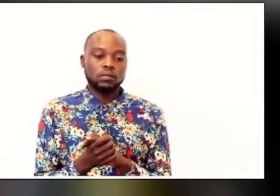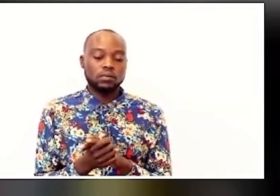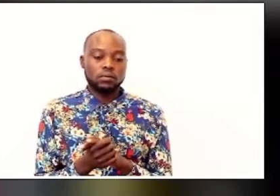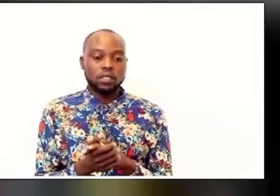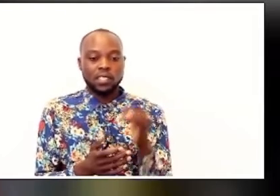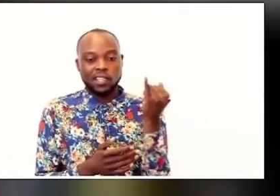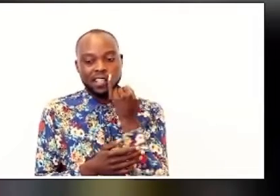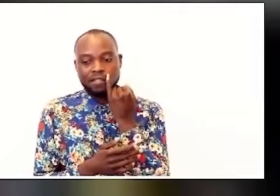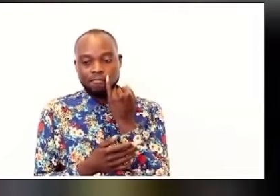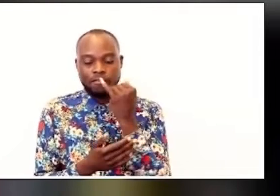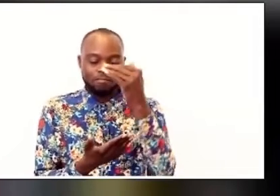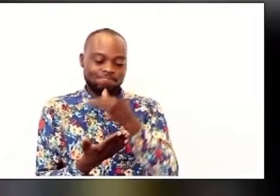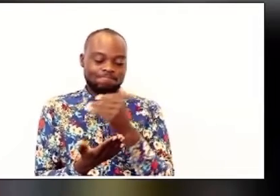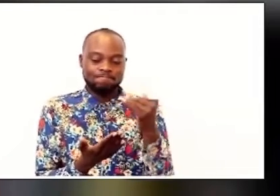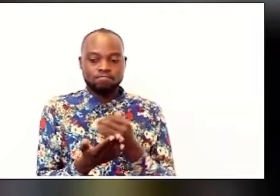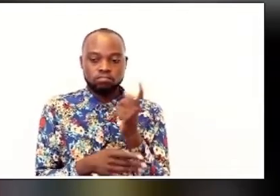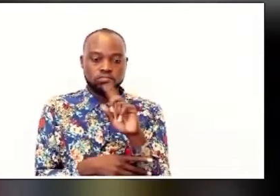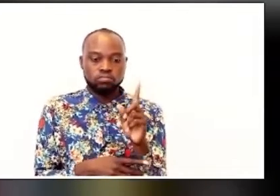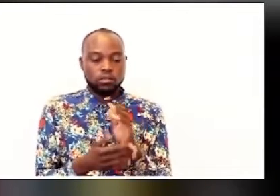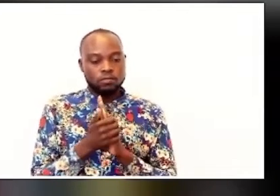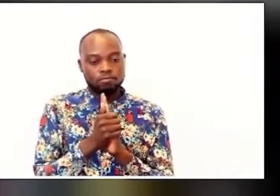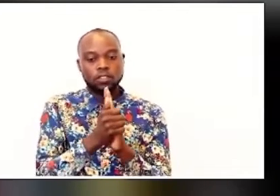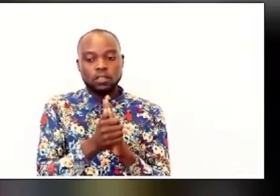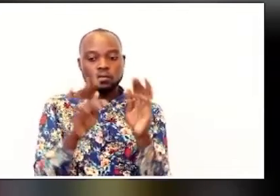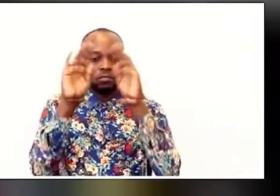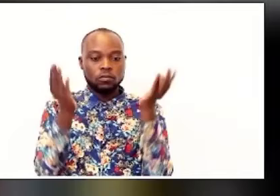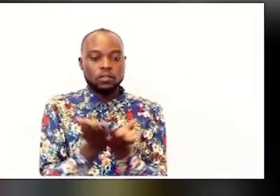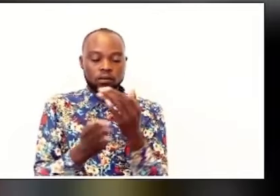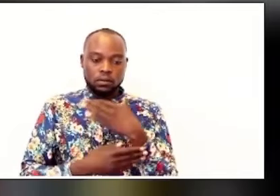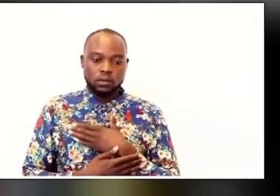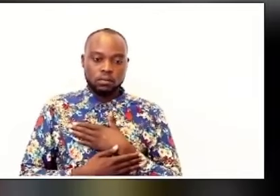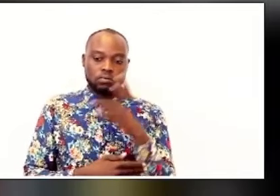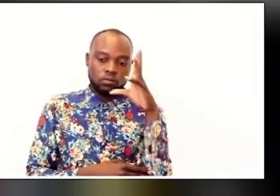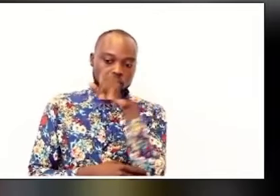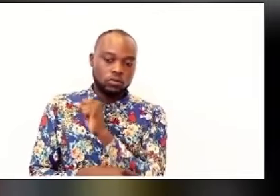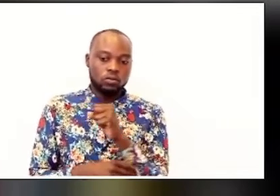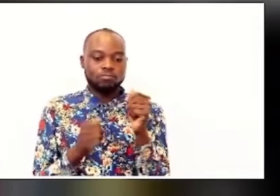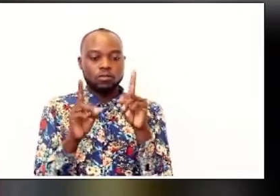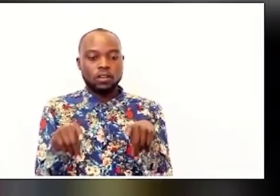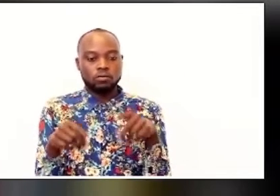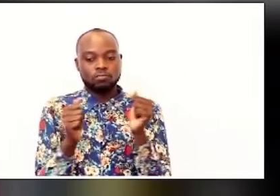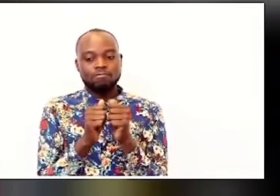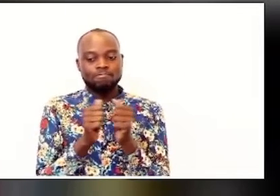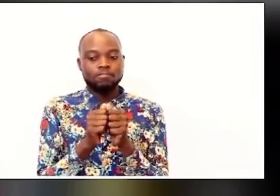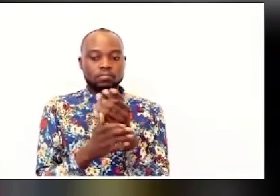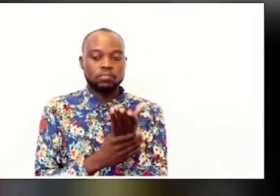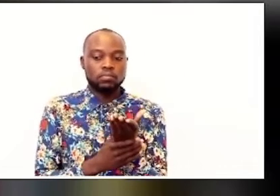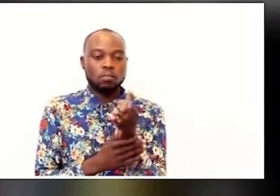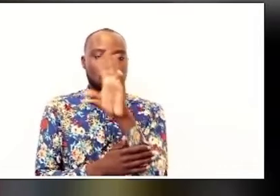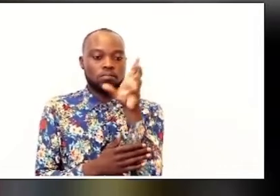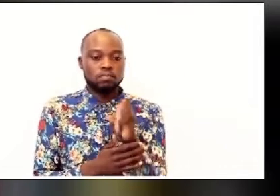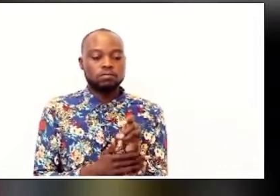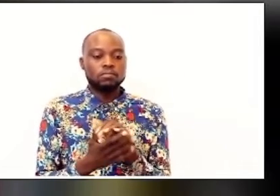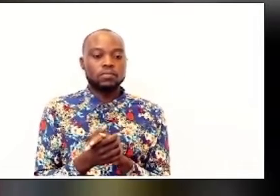don't collectively influence the leadership of our continent, they're likely to compromise on Africa's